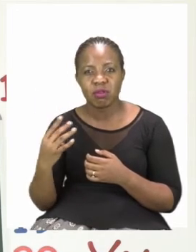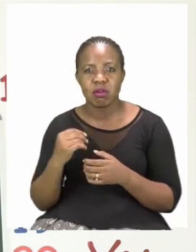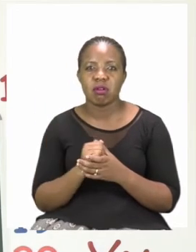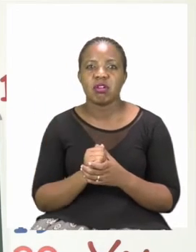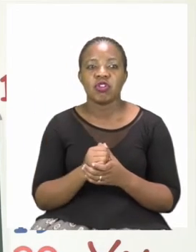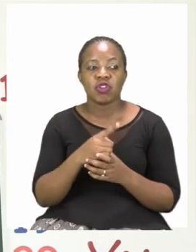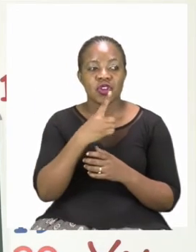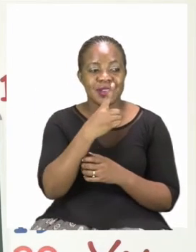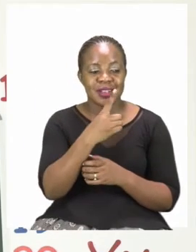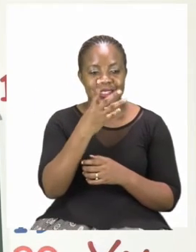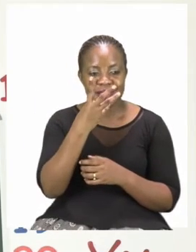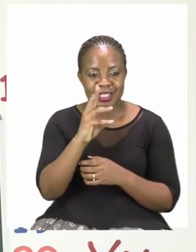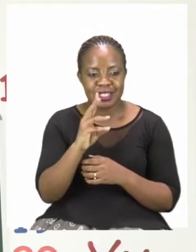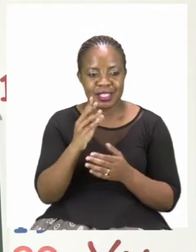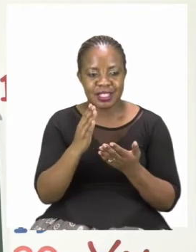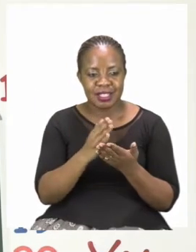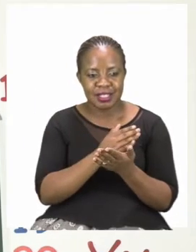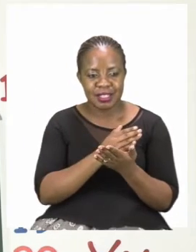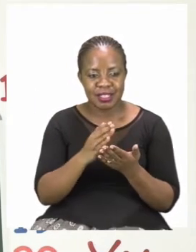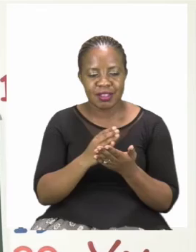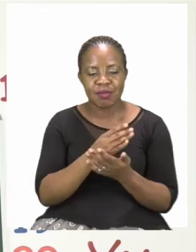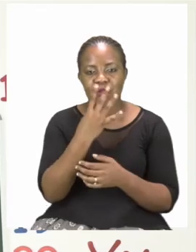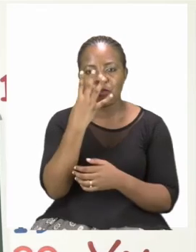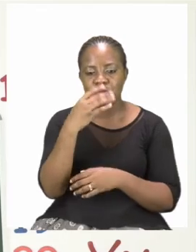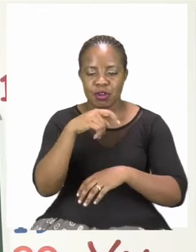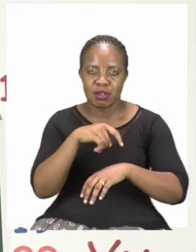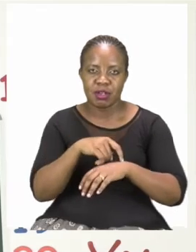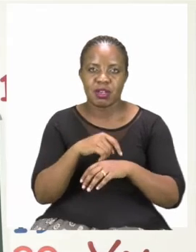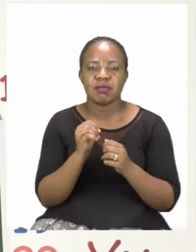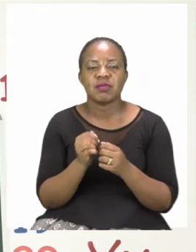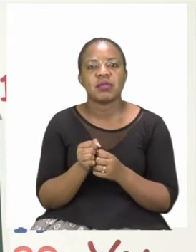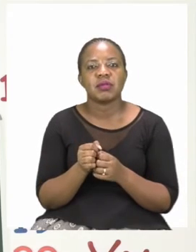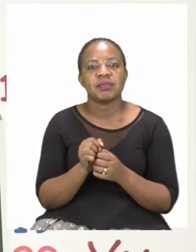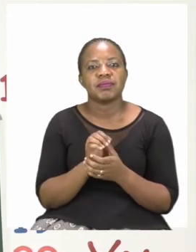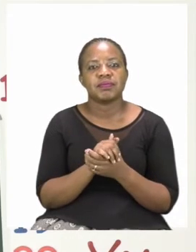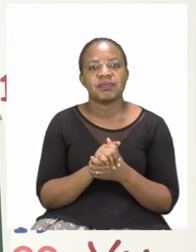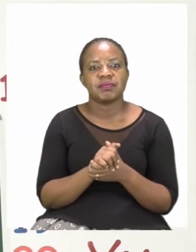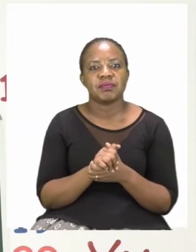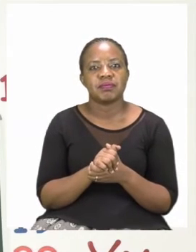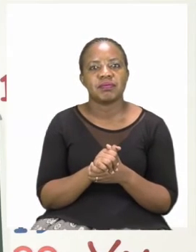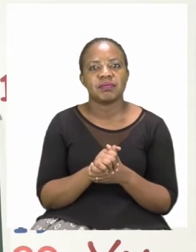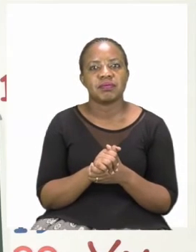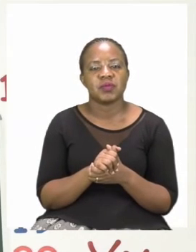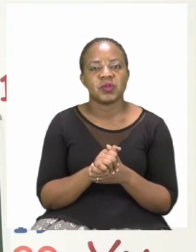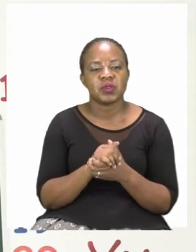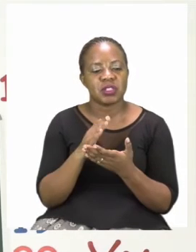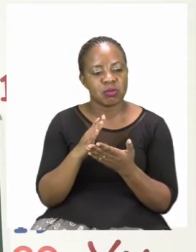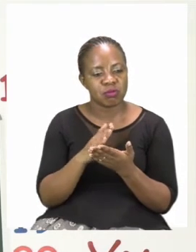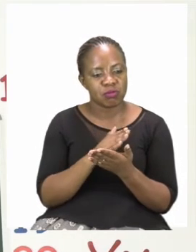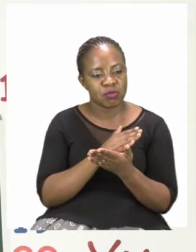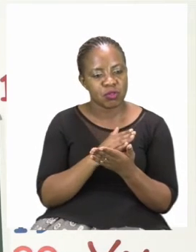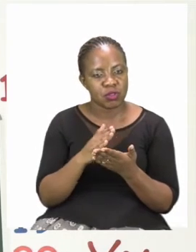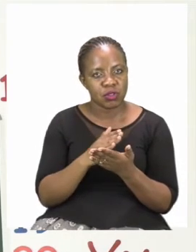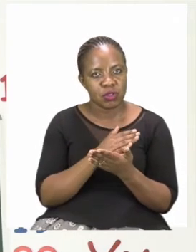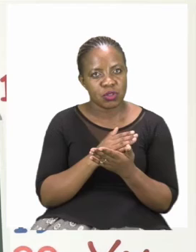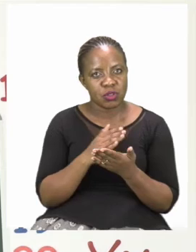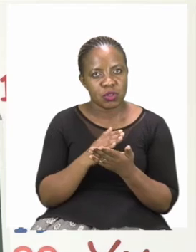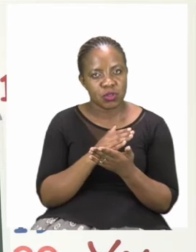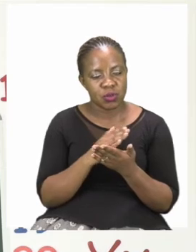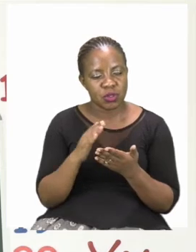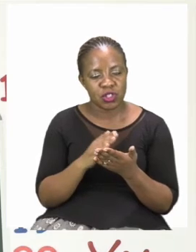The little pig was frightened, but he did not get out of his house. And he did not